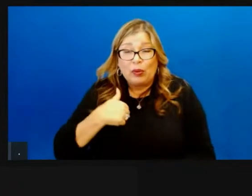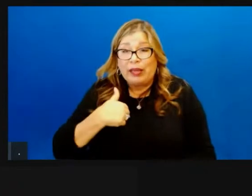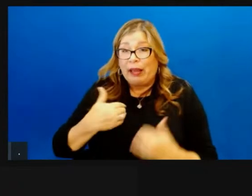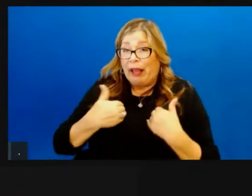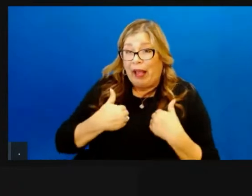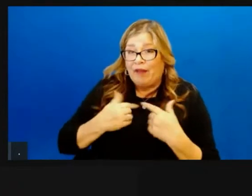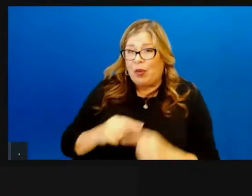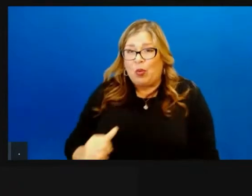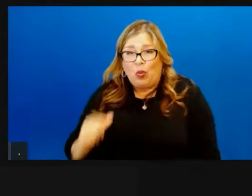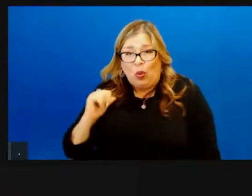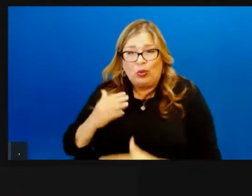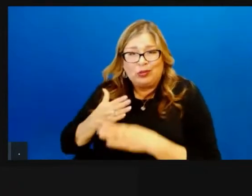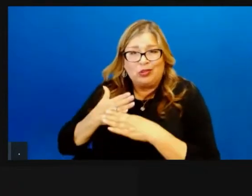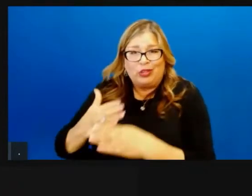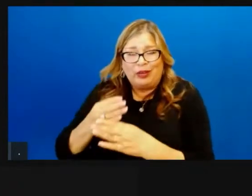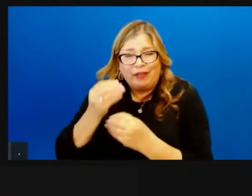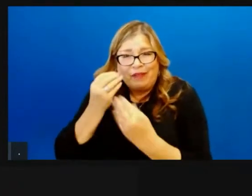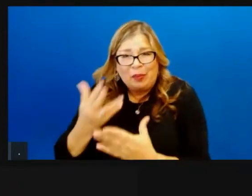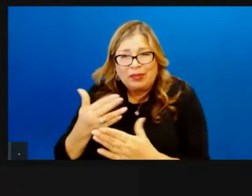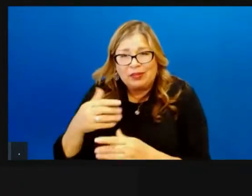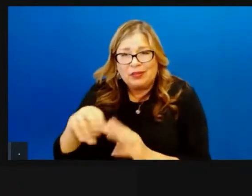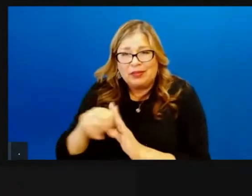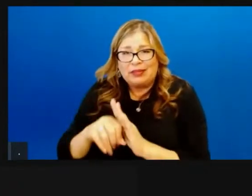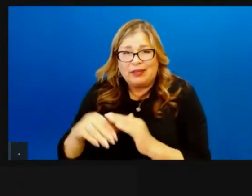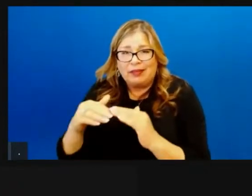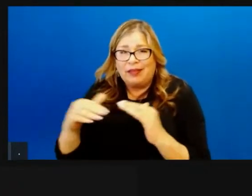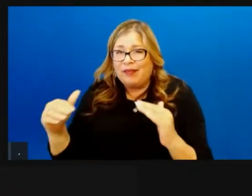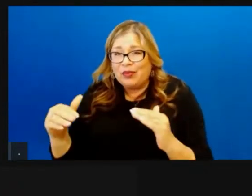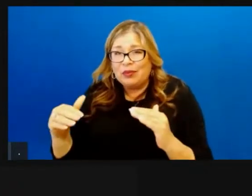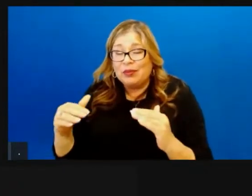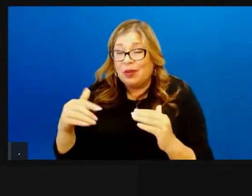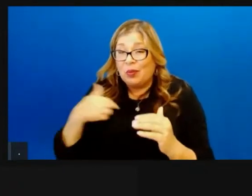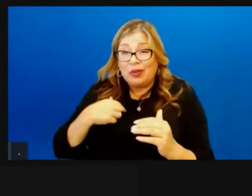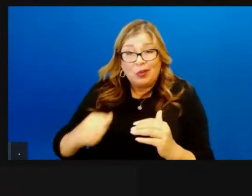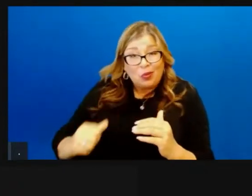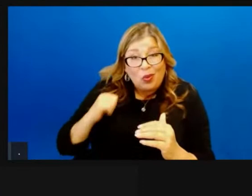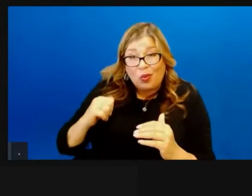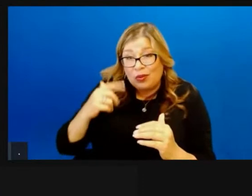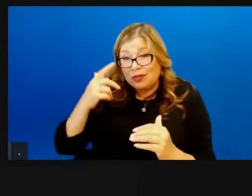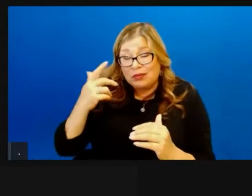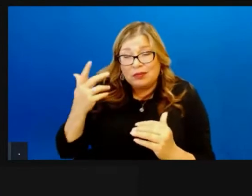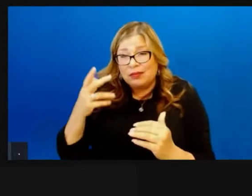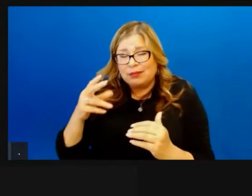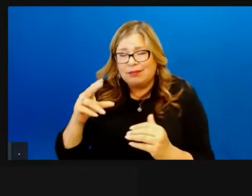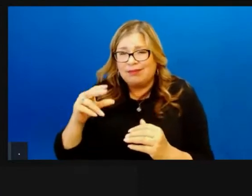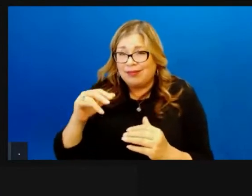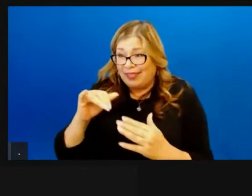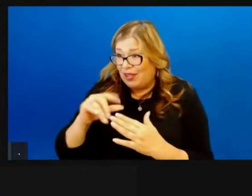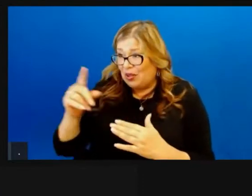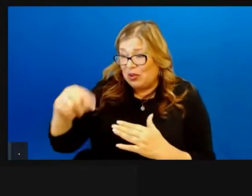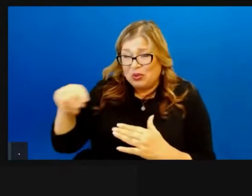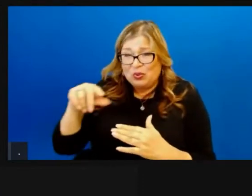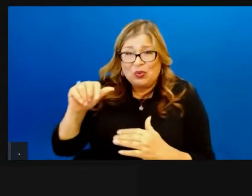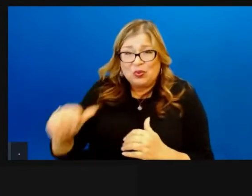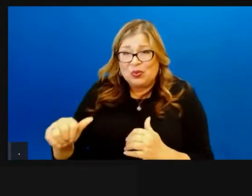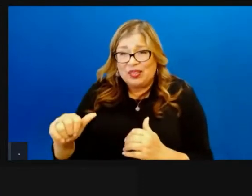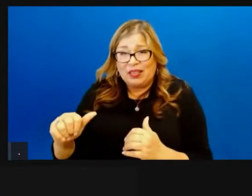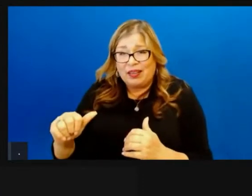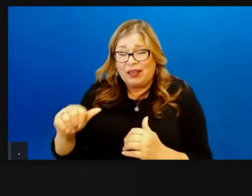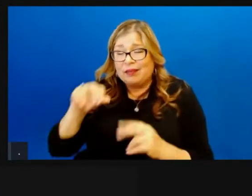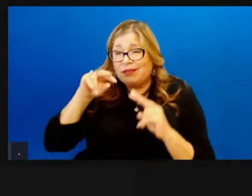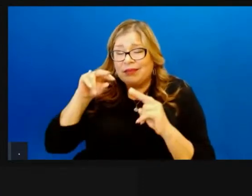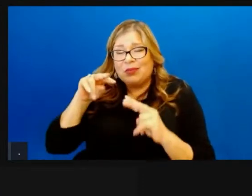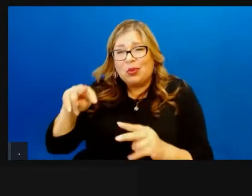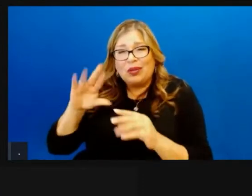at the state level, so cities and counties who have their own data can contextualize it in the broader set of state